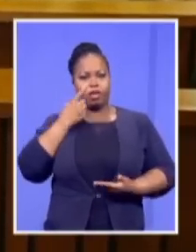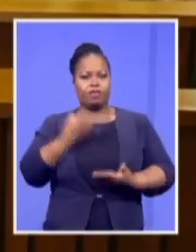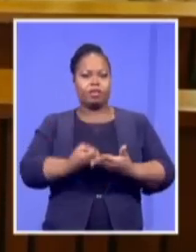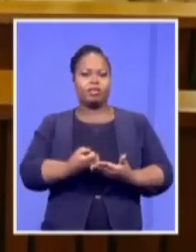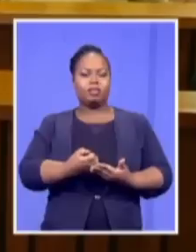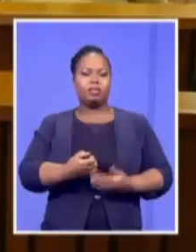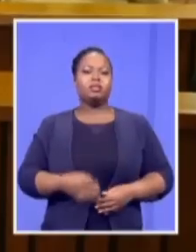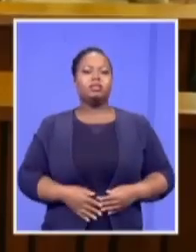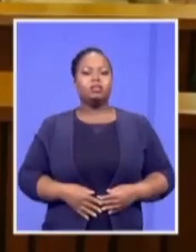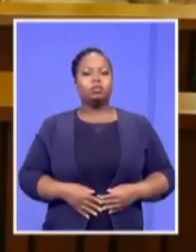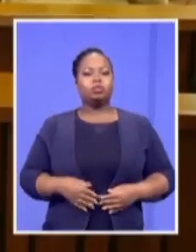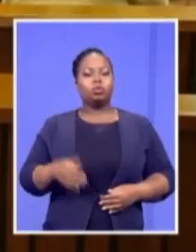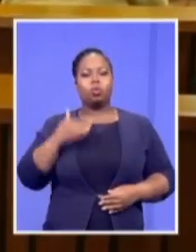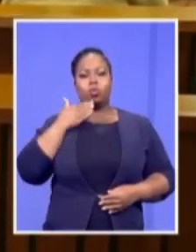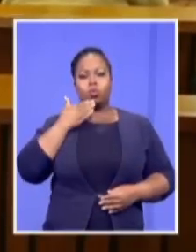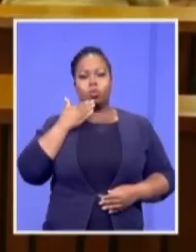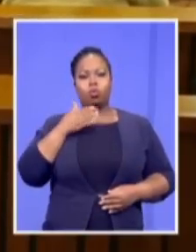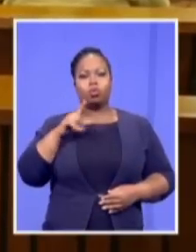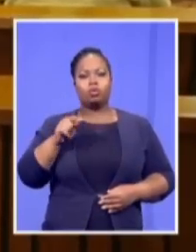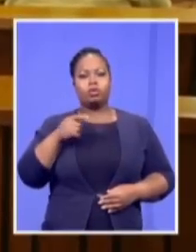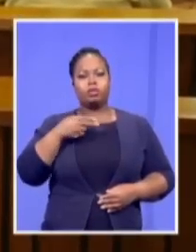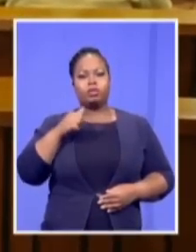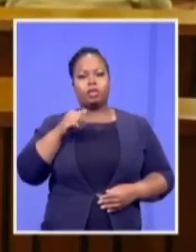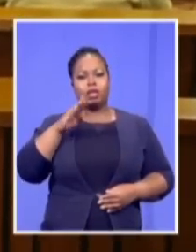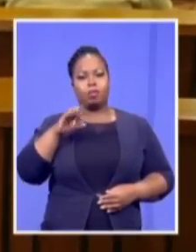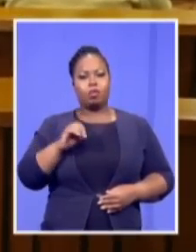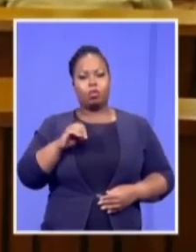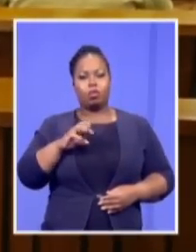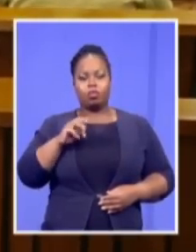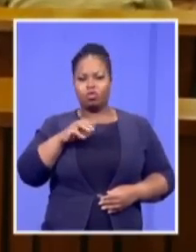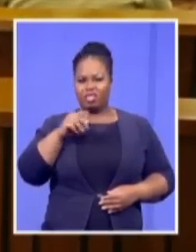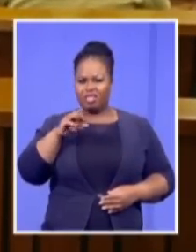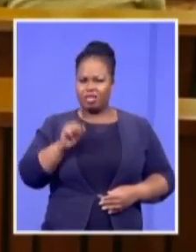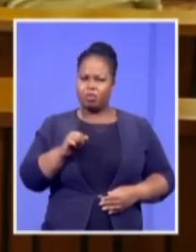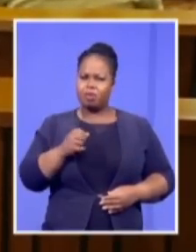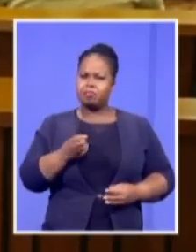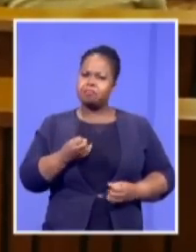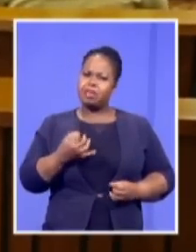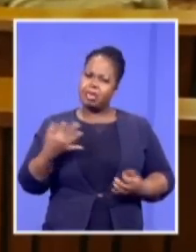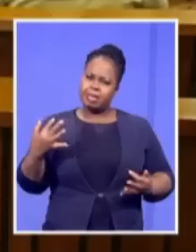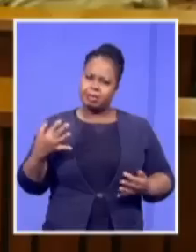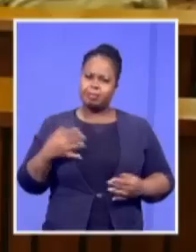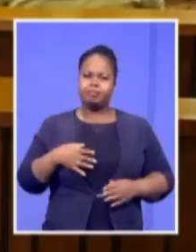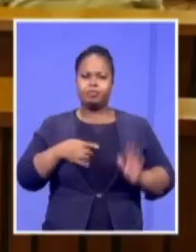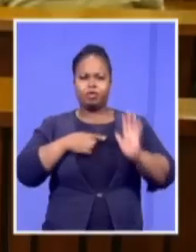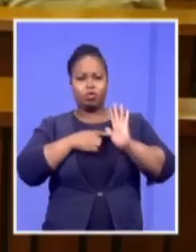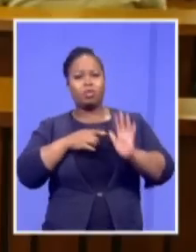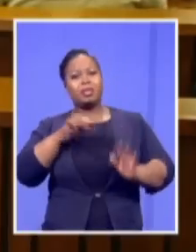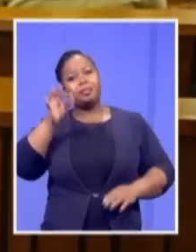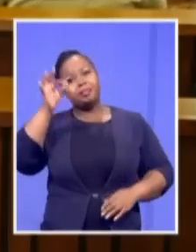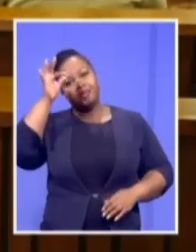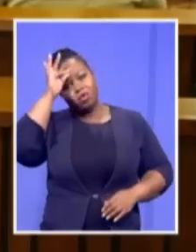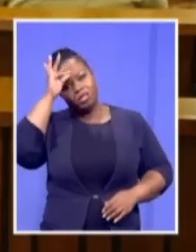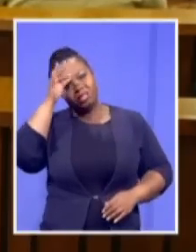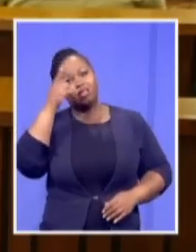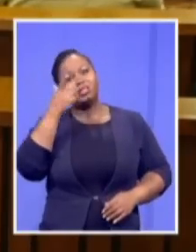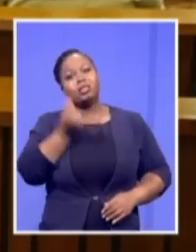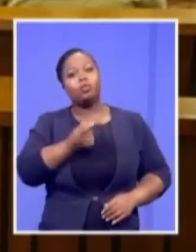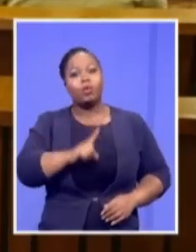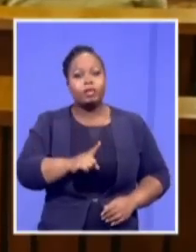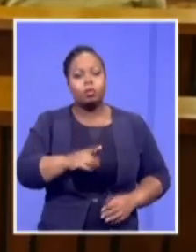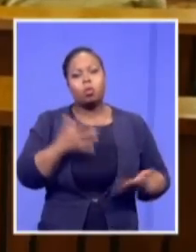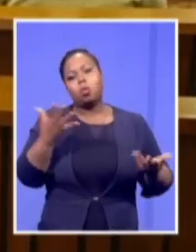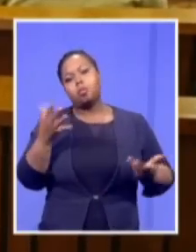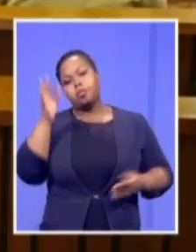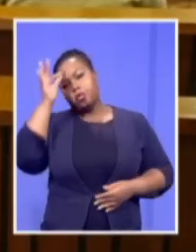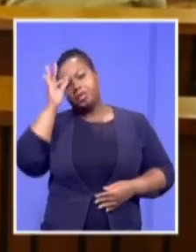first state witness, Thabo Mosia, a lot has pointed to what police did and did not do